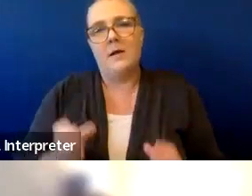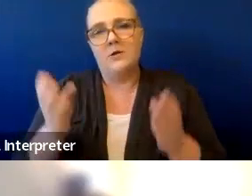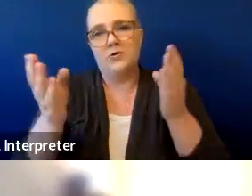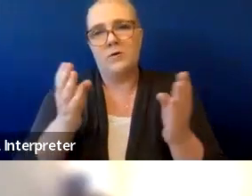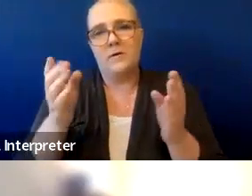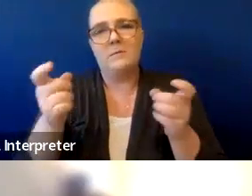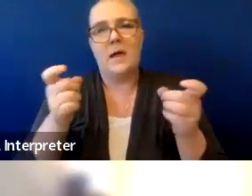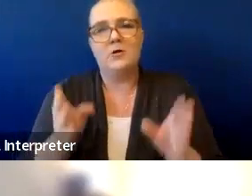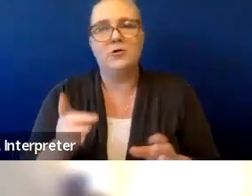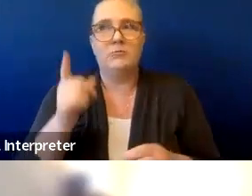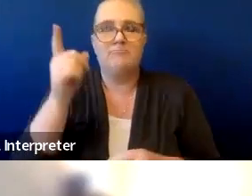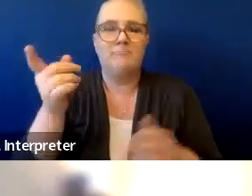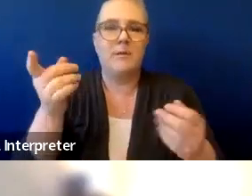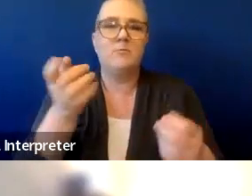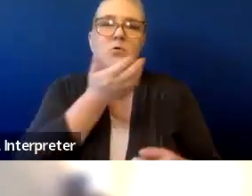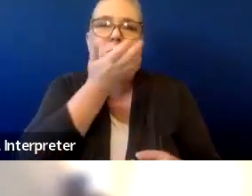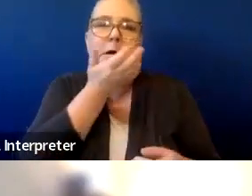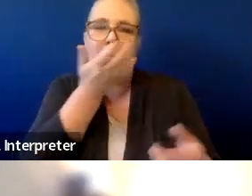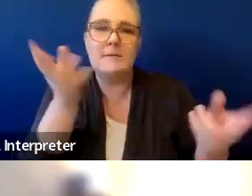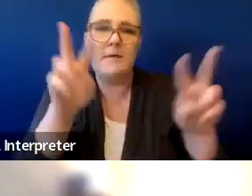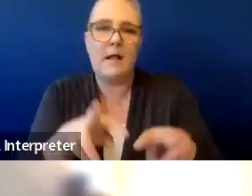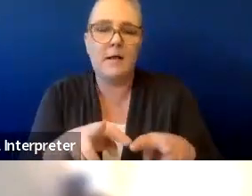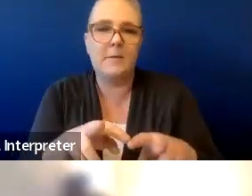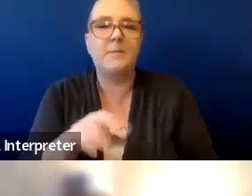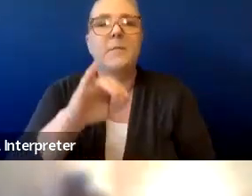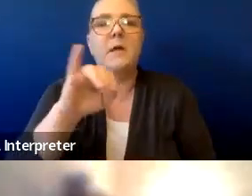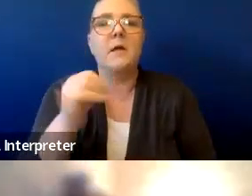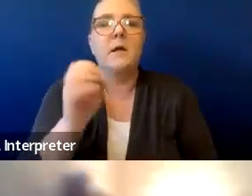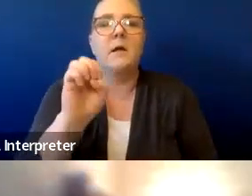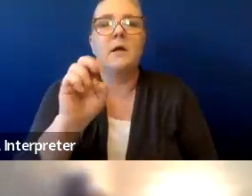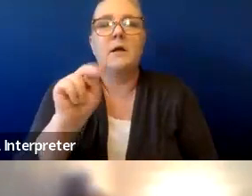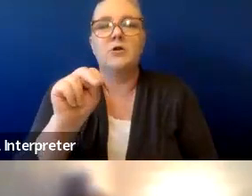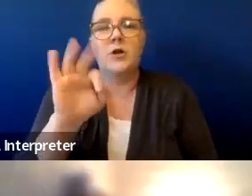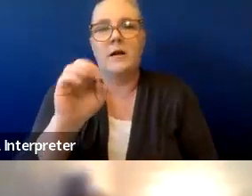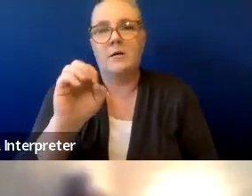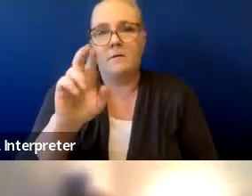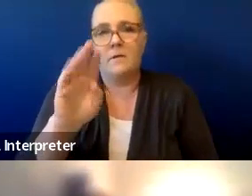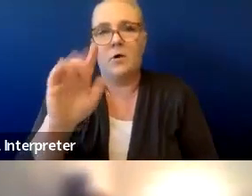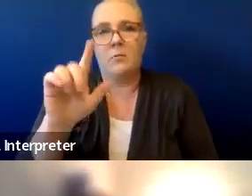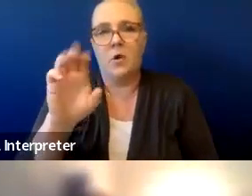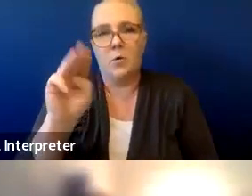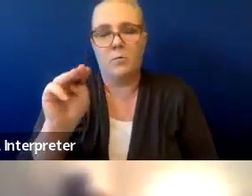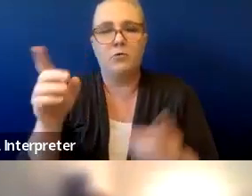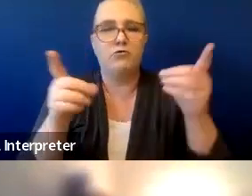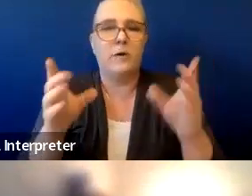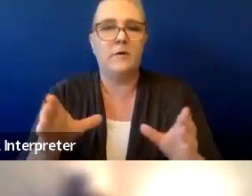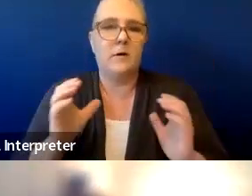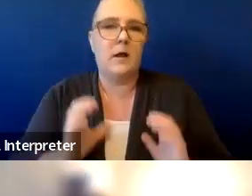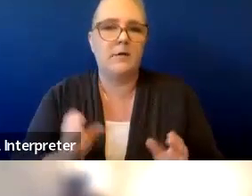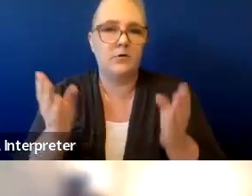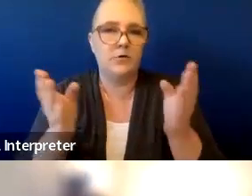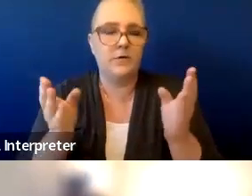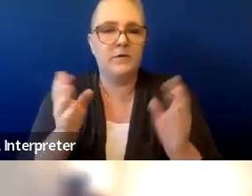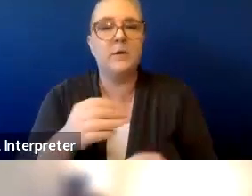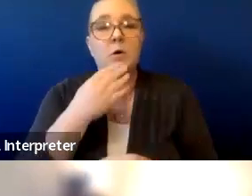Grass Valley. Good morning. Good morning to Jennifer Bloom, one of our director of client services. And good morning, Miss